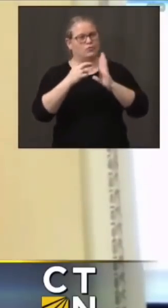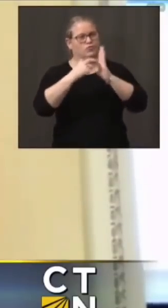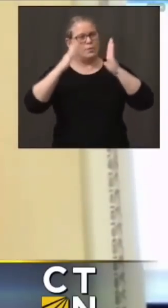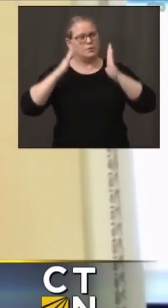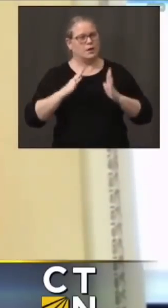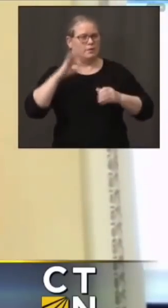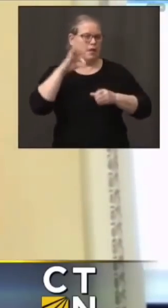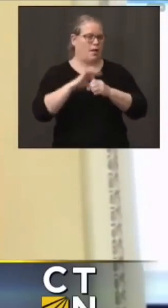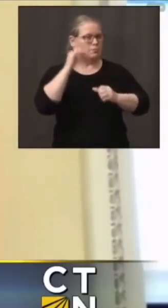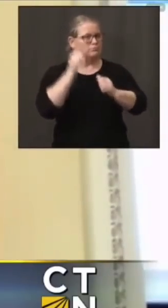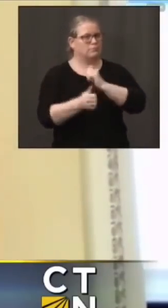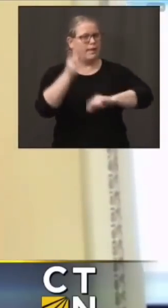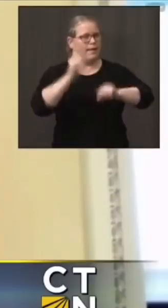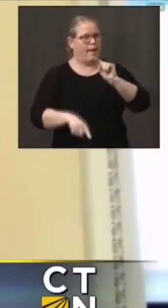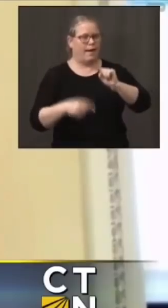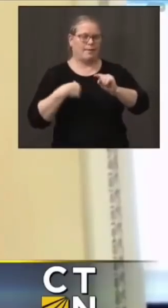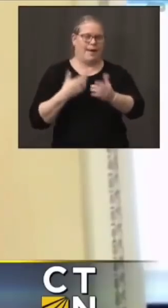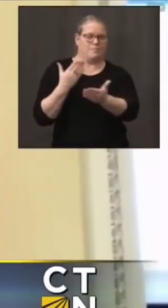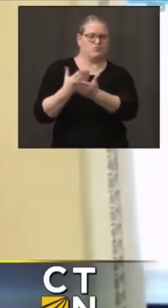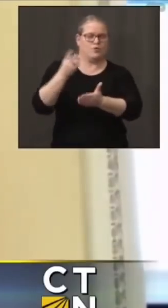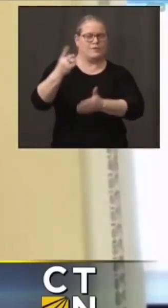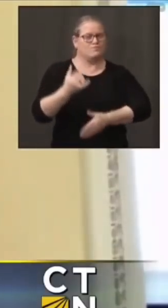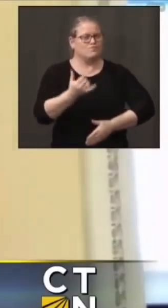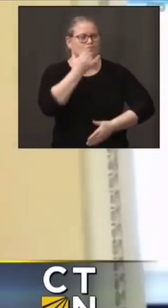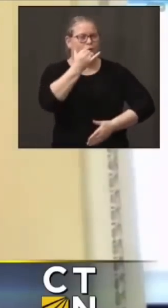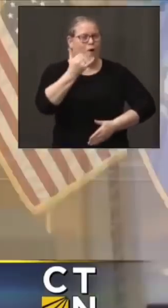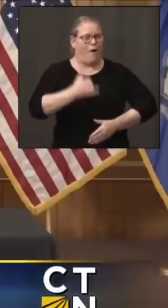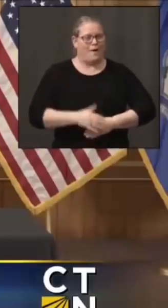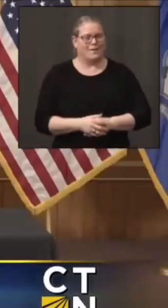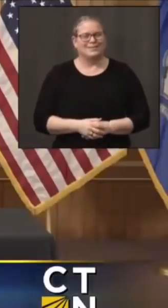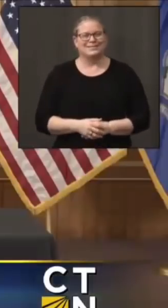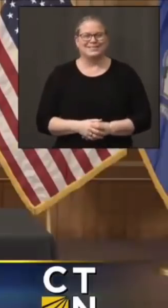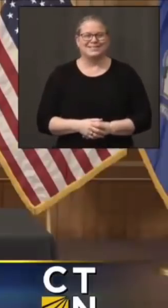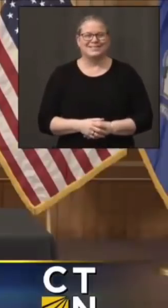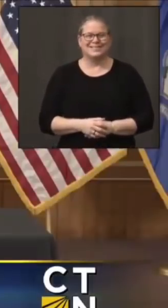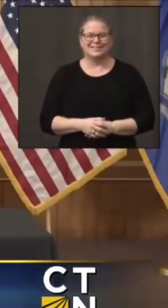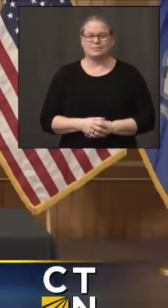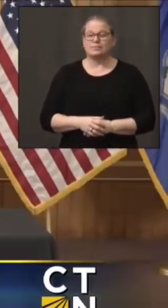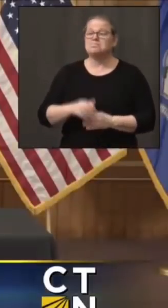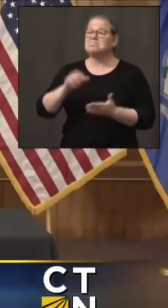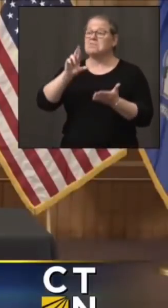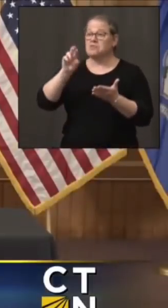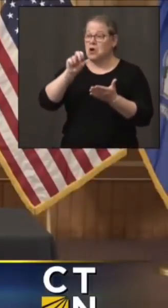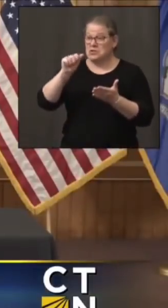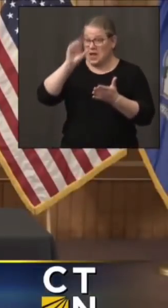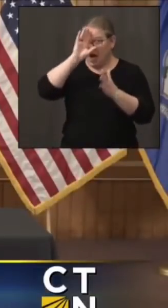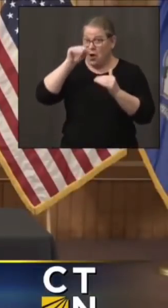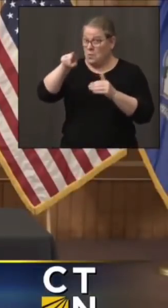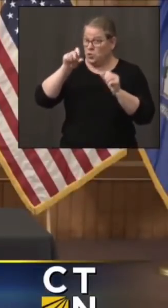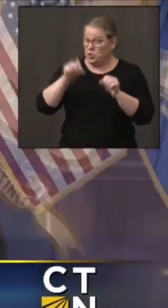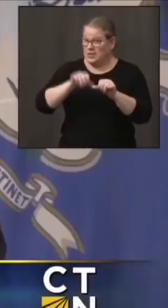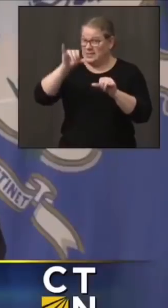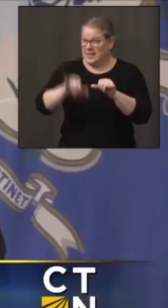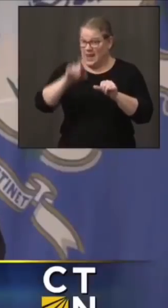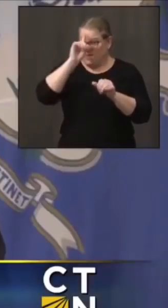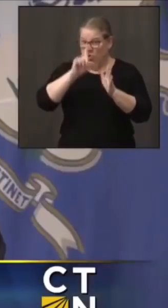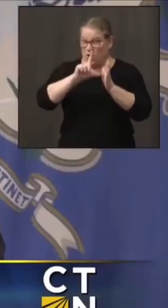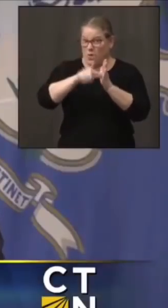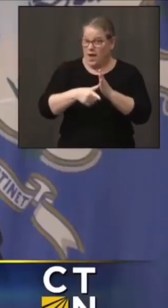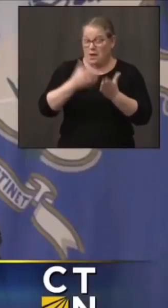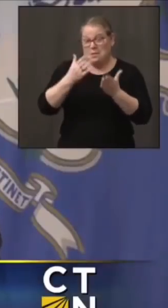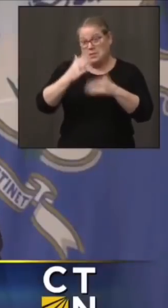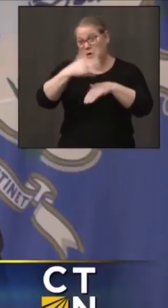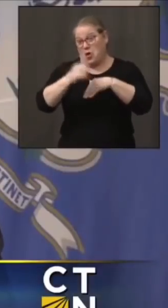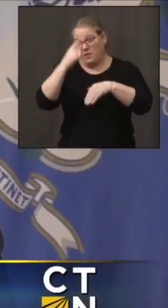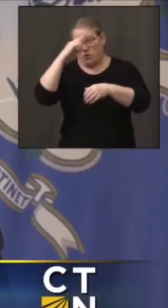proved that one wrong. So there we are. Rosa can stick around for a while, I hope, unless there's a call for a vote. And, of